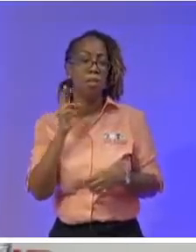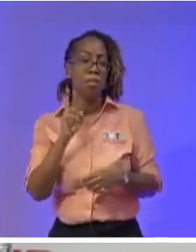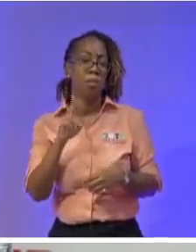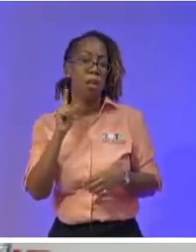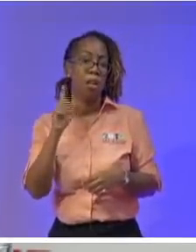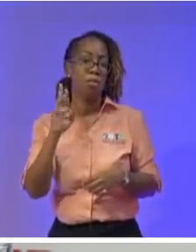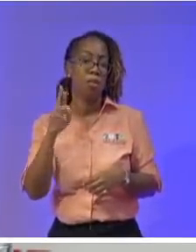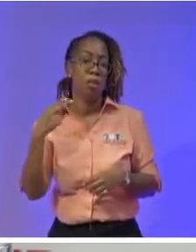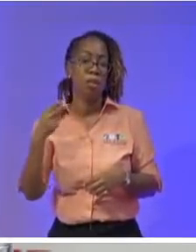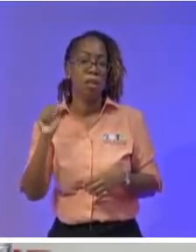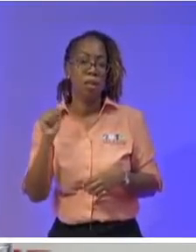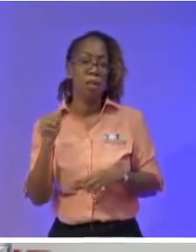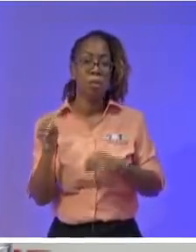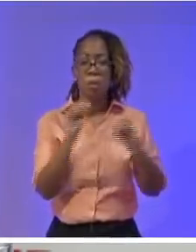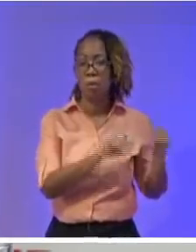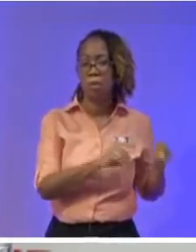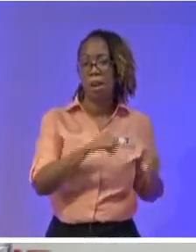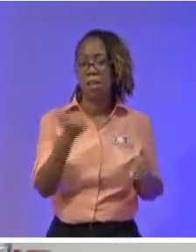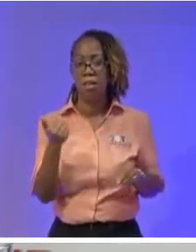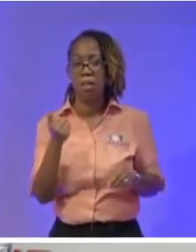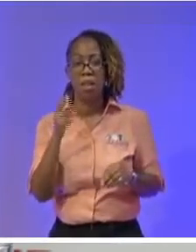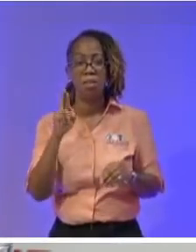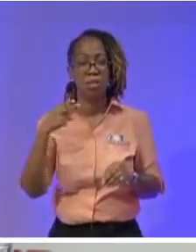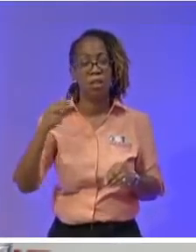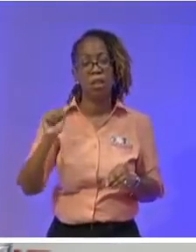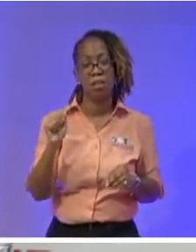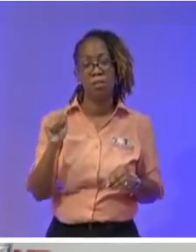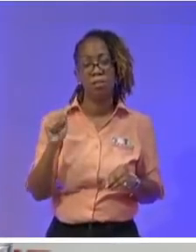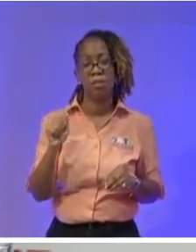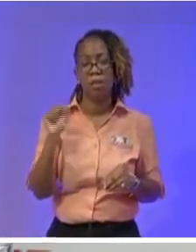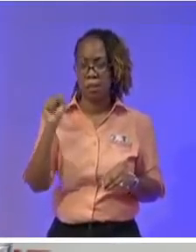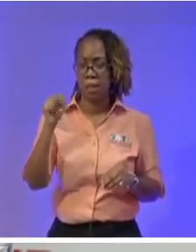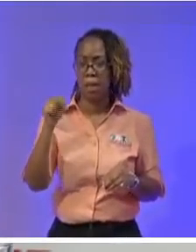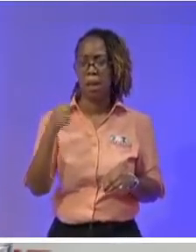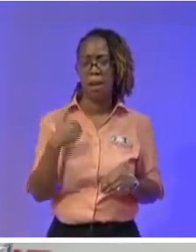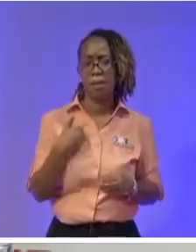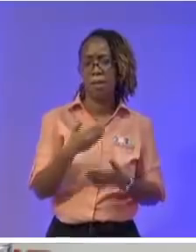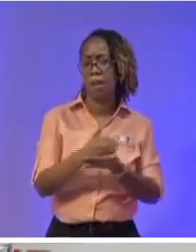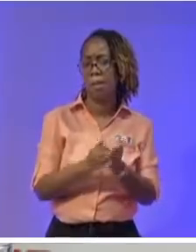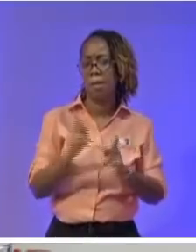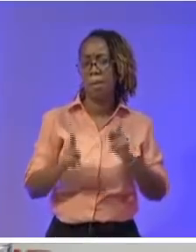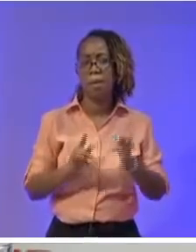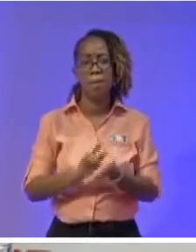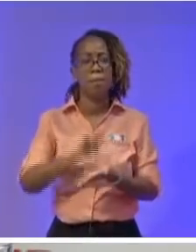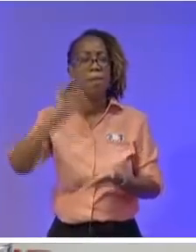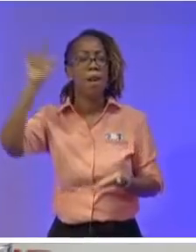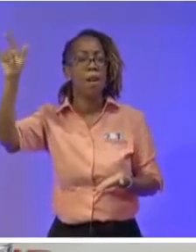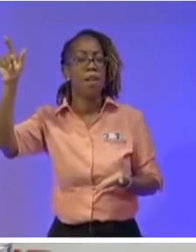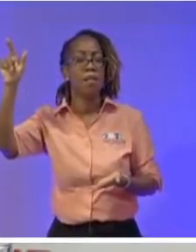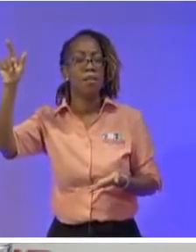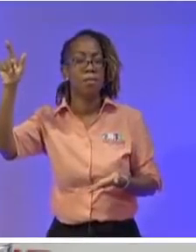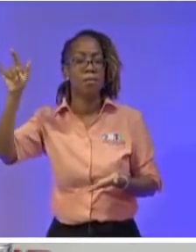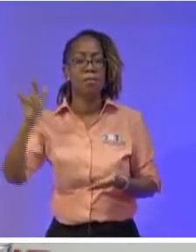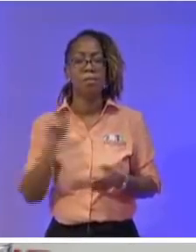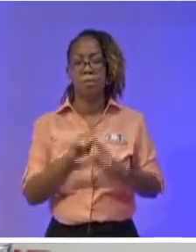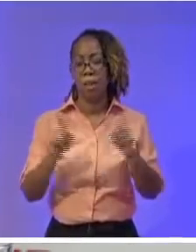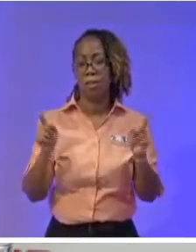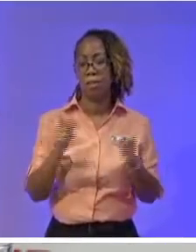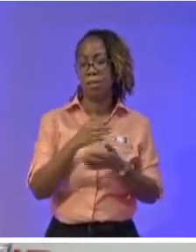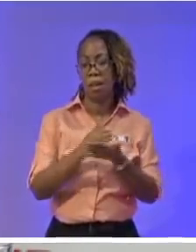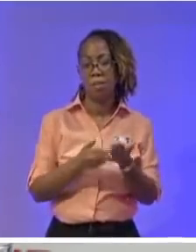2, yes, some migration takes place. 3, maternity leave. 4,